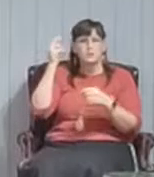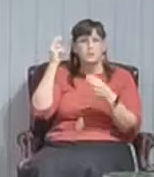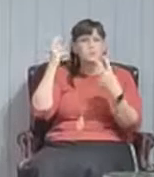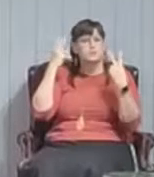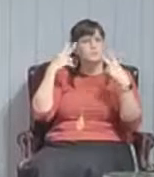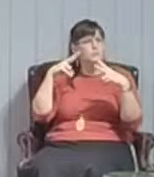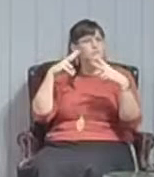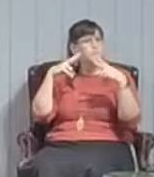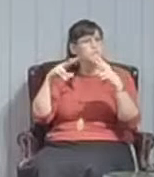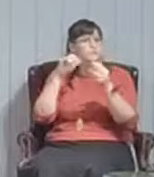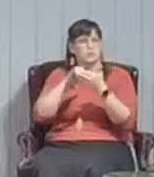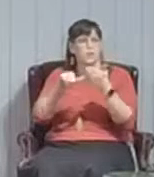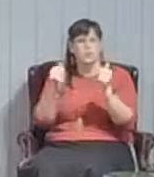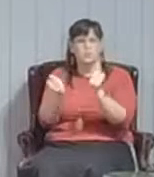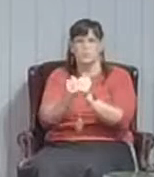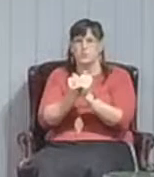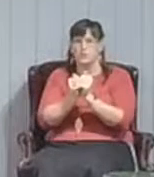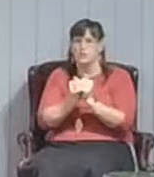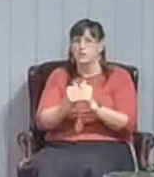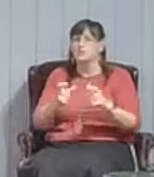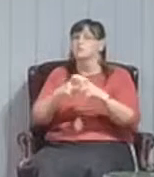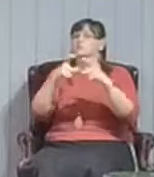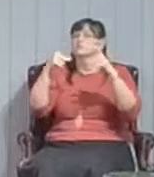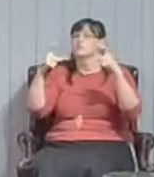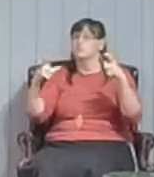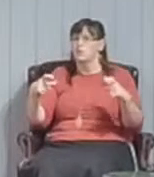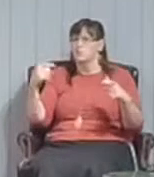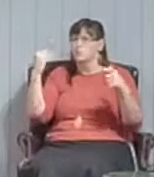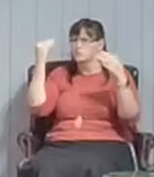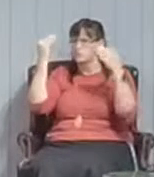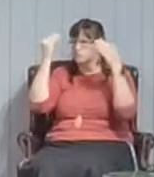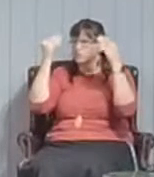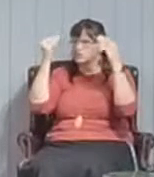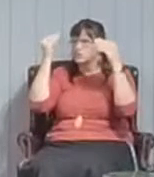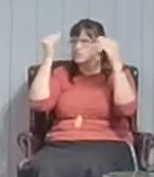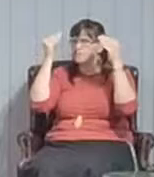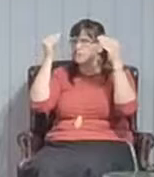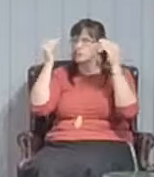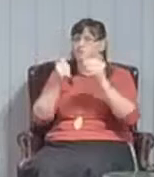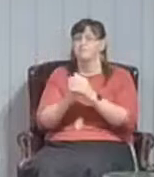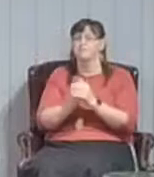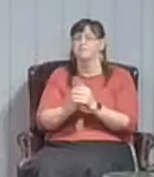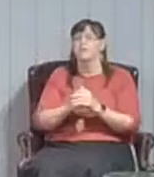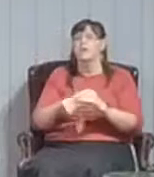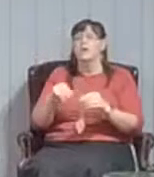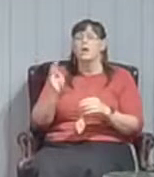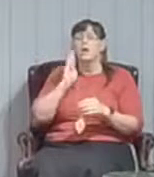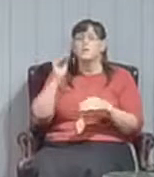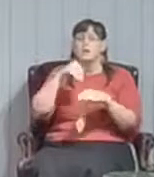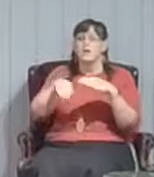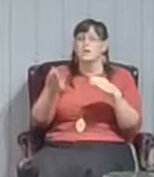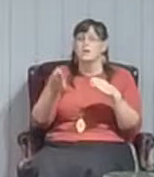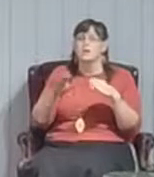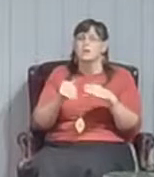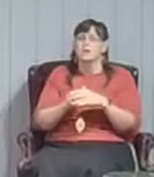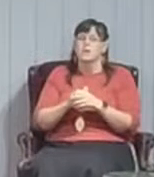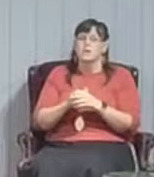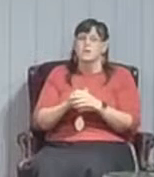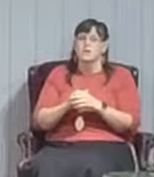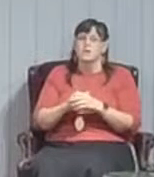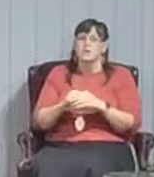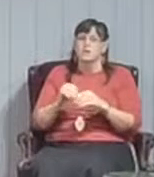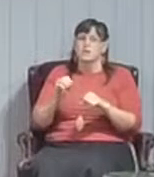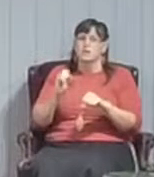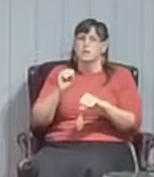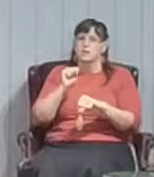things with incredible suspicion. I've been in the ministry very, very close to 40 years, not quite, but very